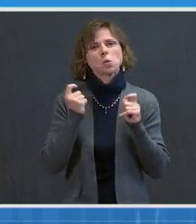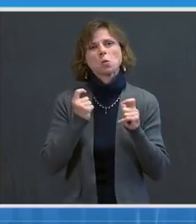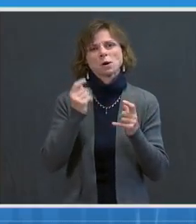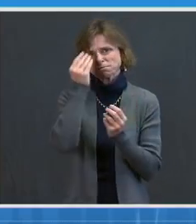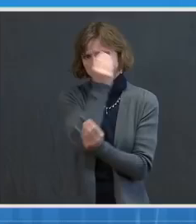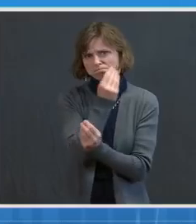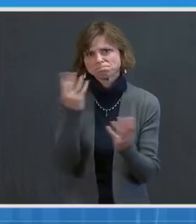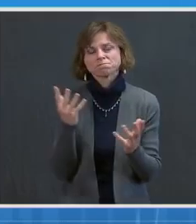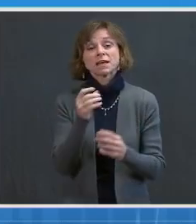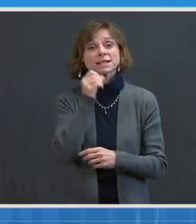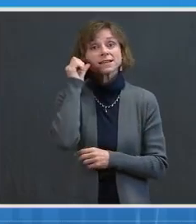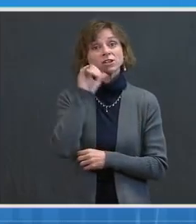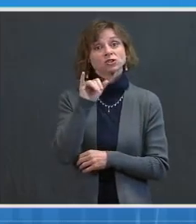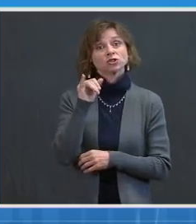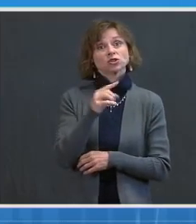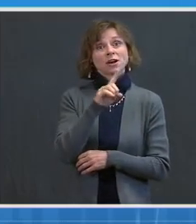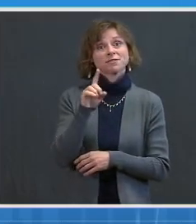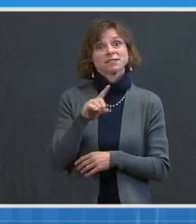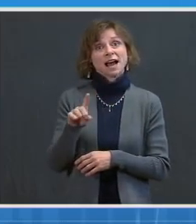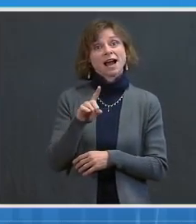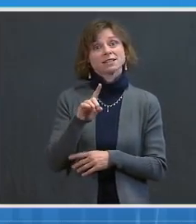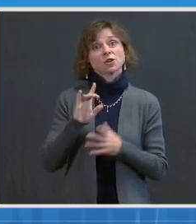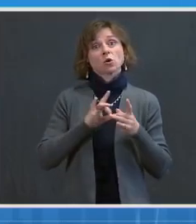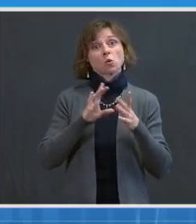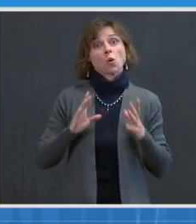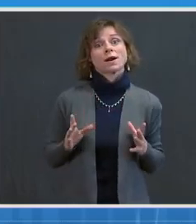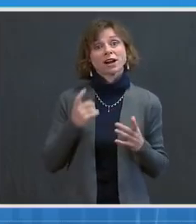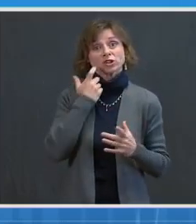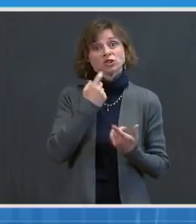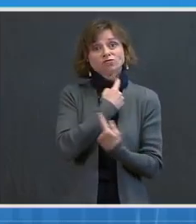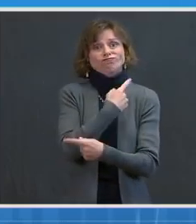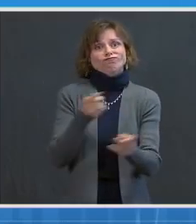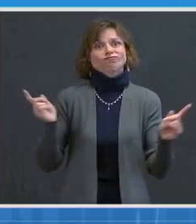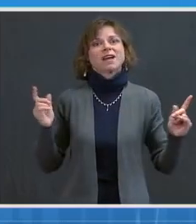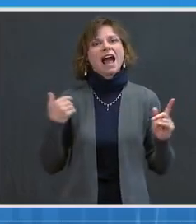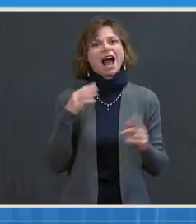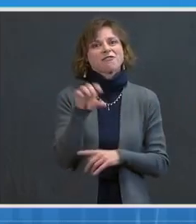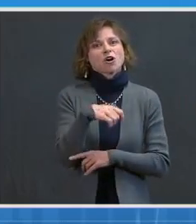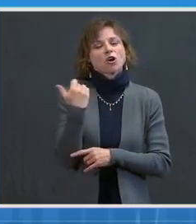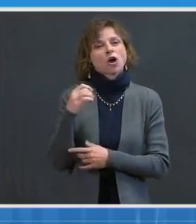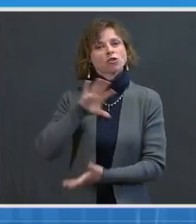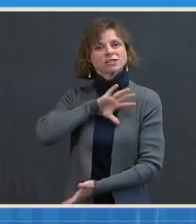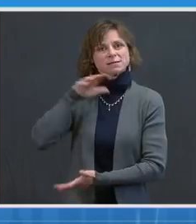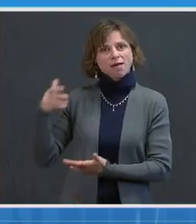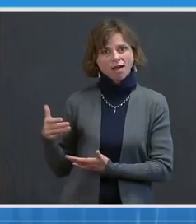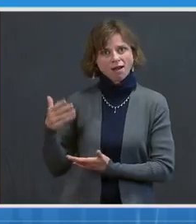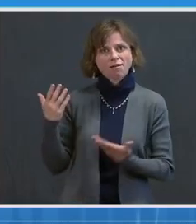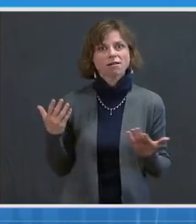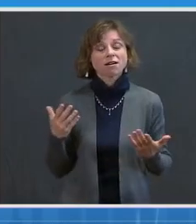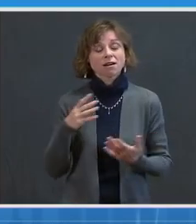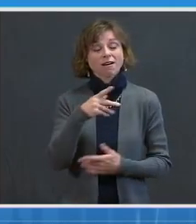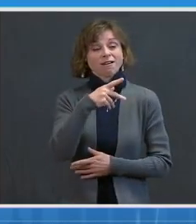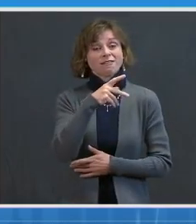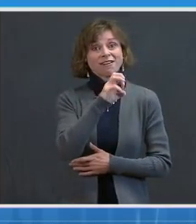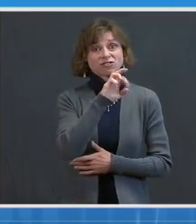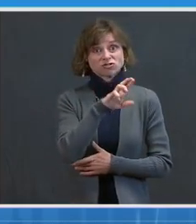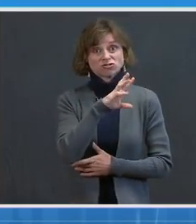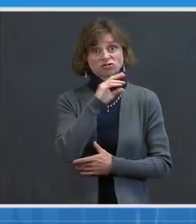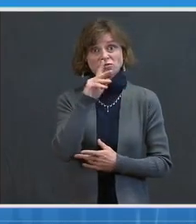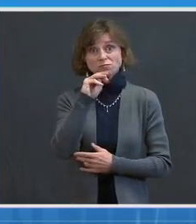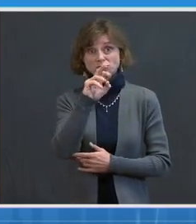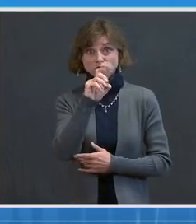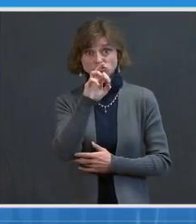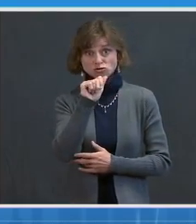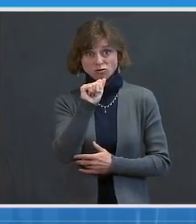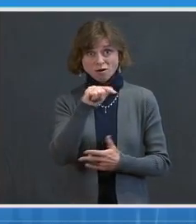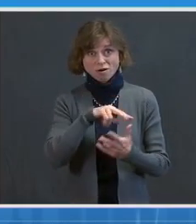Yesterday, Jeff Zients, our COVID coordinator, announced yet another supply increase. Pfizer and Moderna vaccine